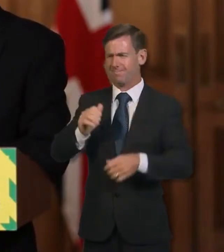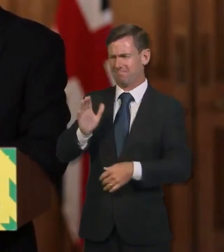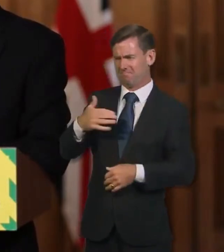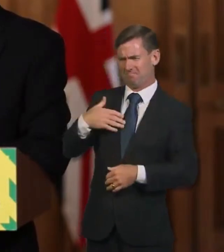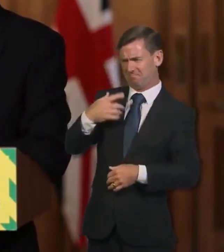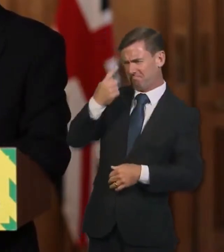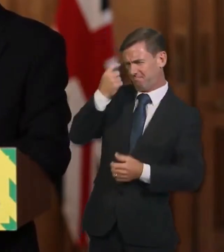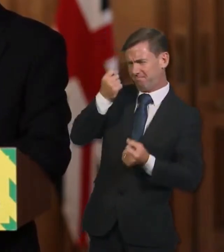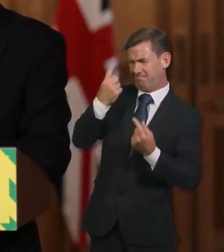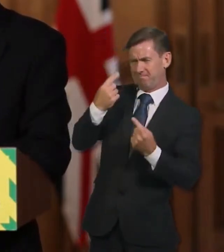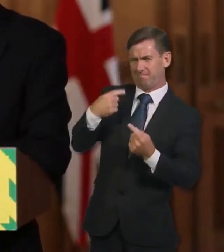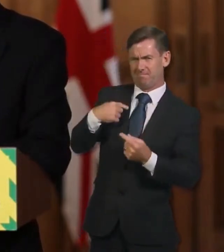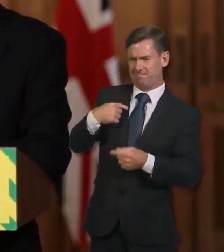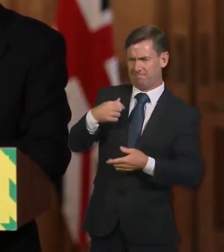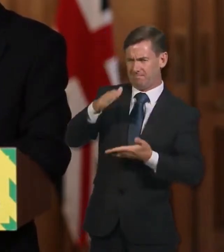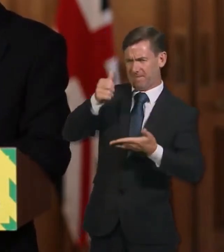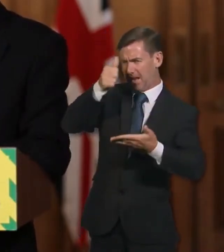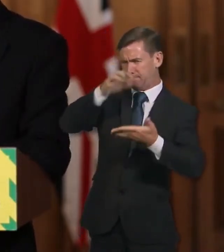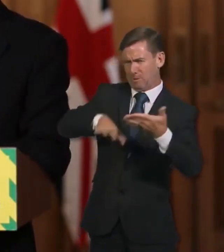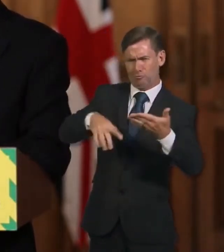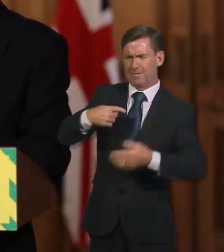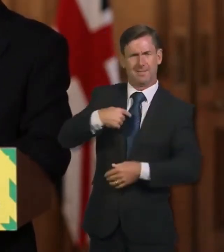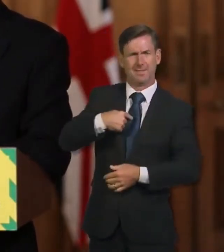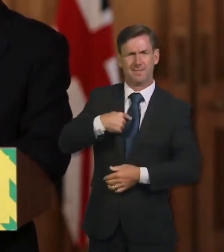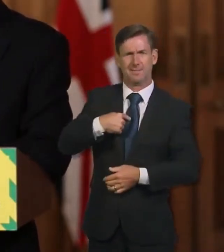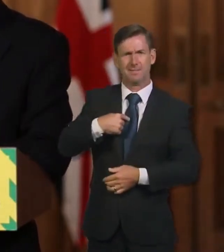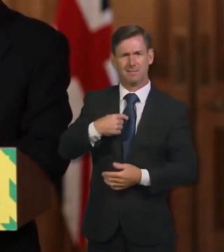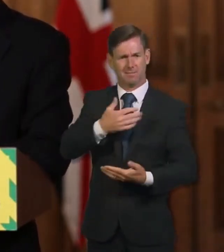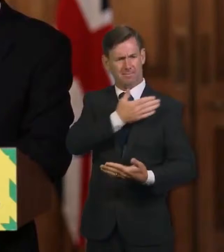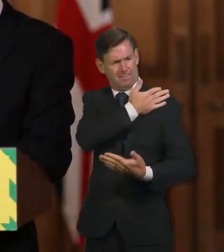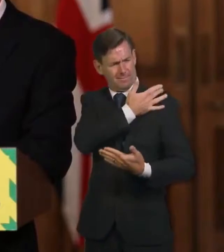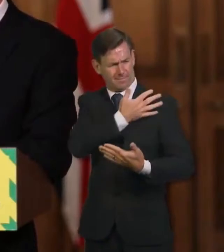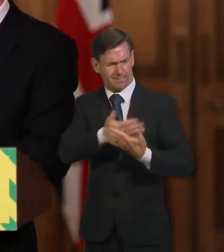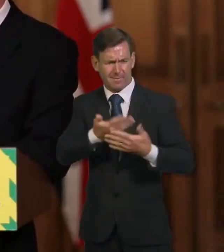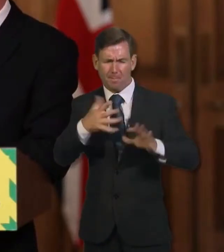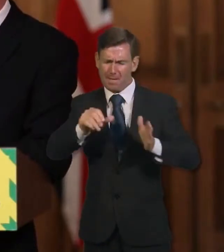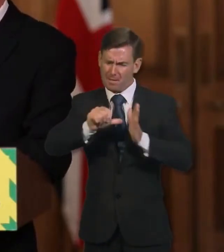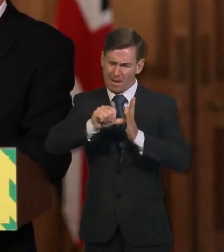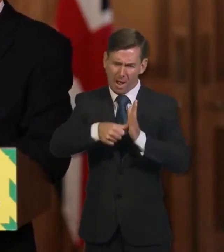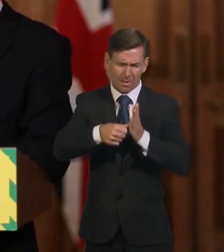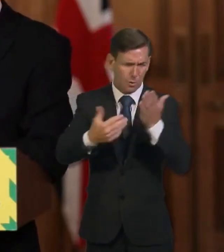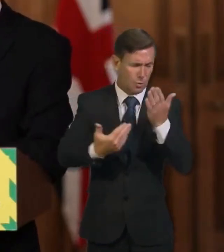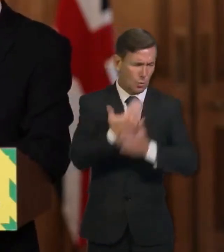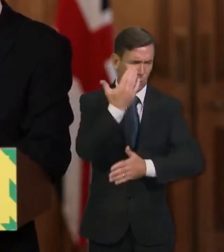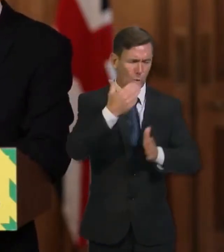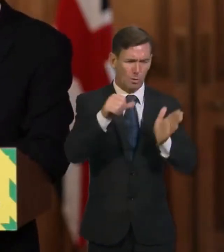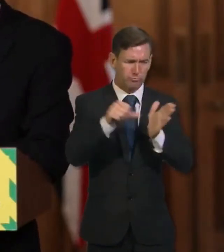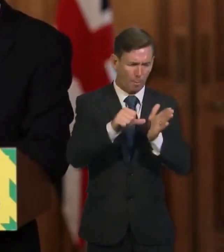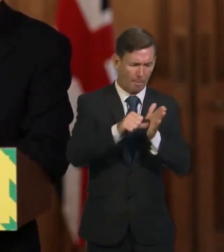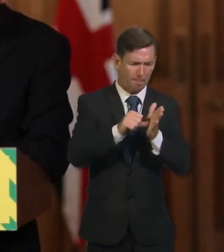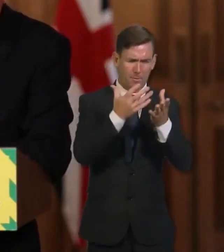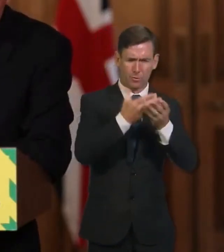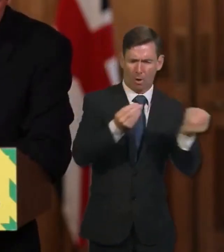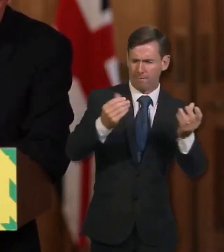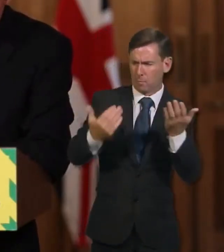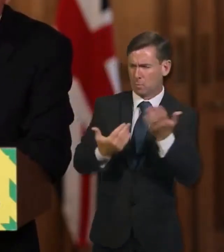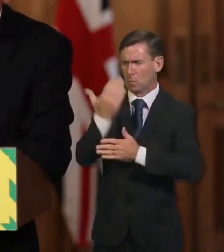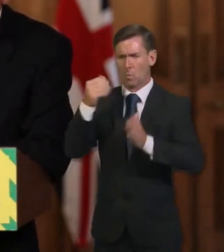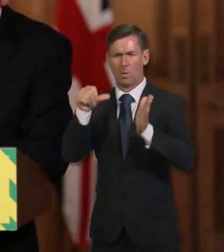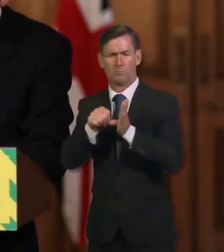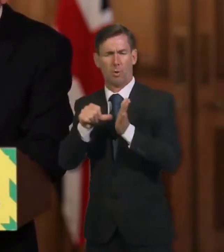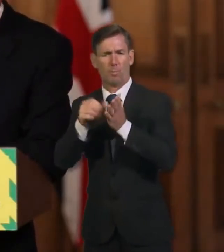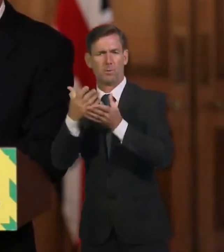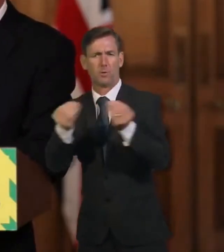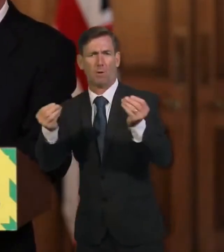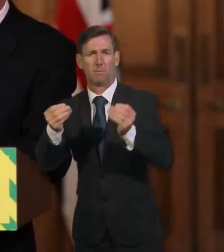taken on challenge after challenge, and we have dealt with it. So, for example, we created the Nightingale hospitals at